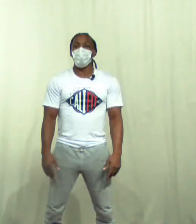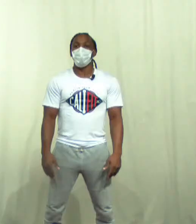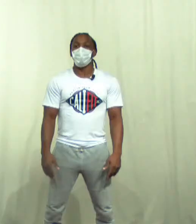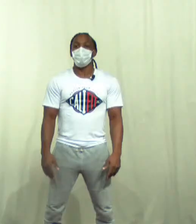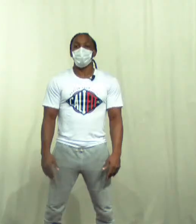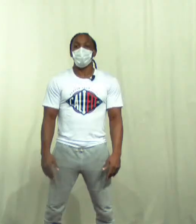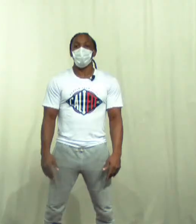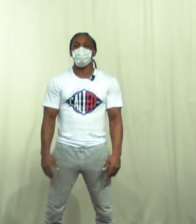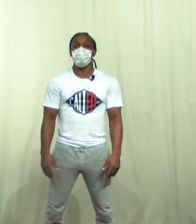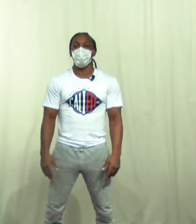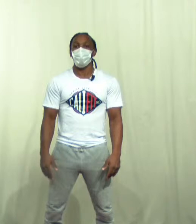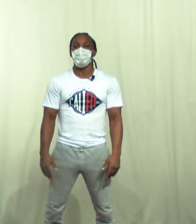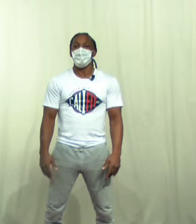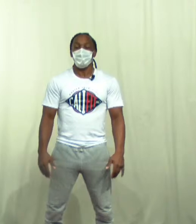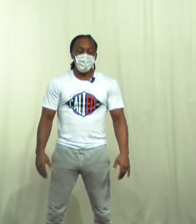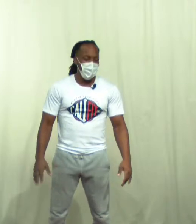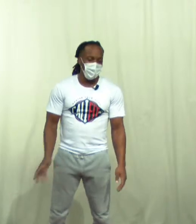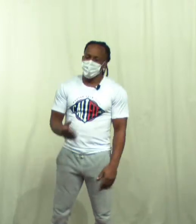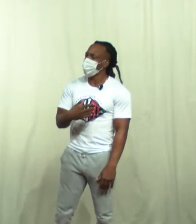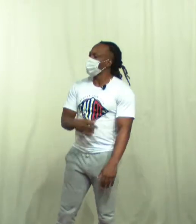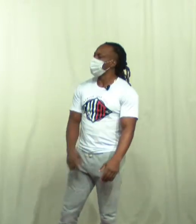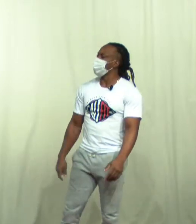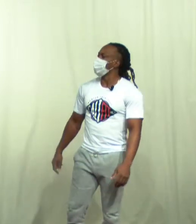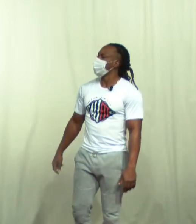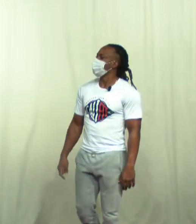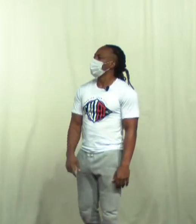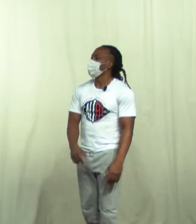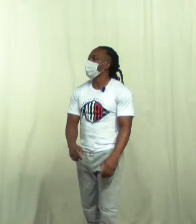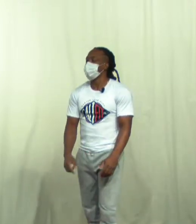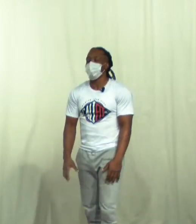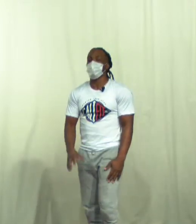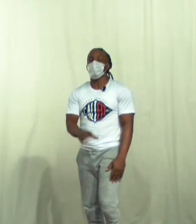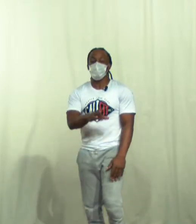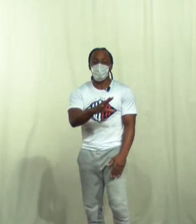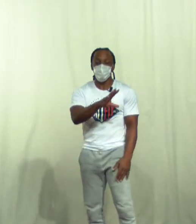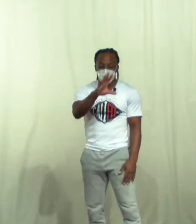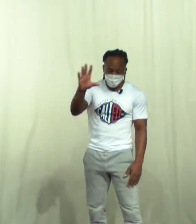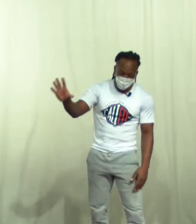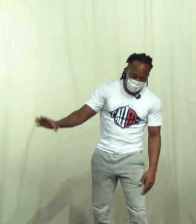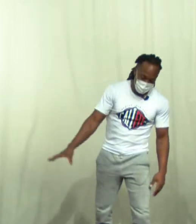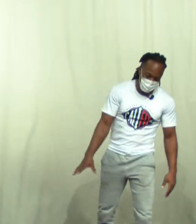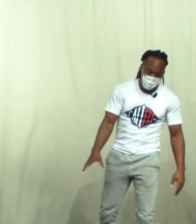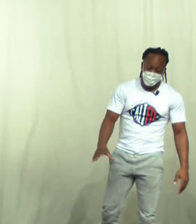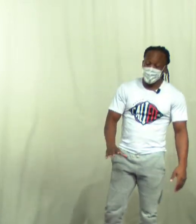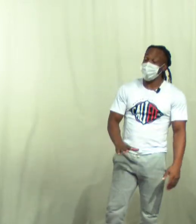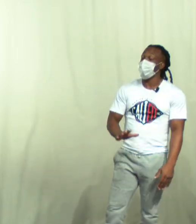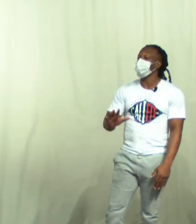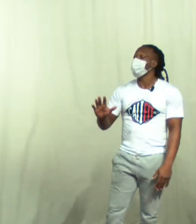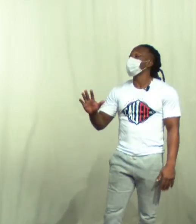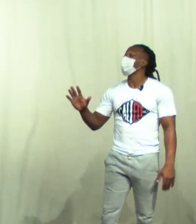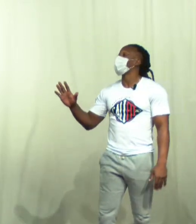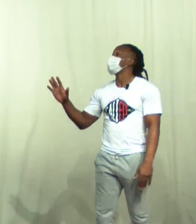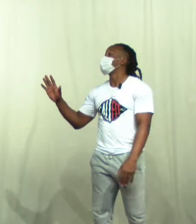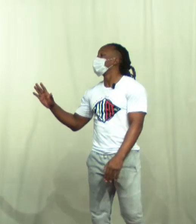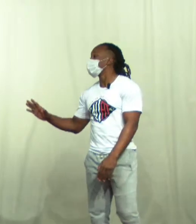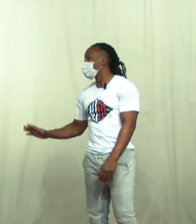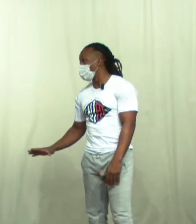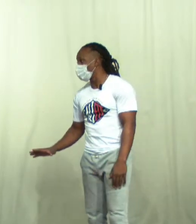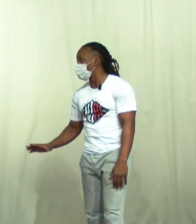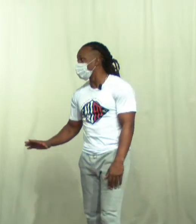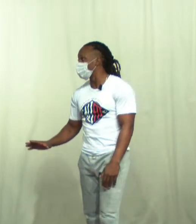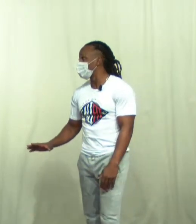right. For as long as I can? As long as you can. Good. Super easy. Yeah. All right. So where proprioception comes in is that you have to do it with your